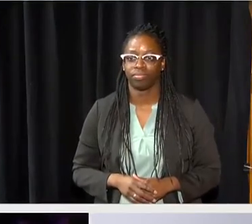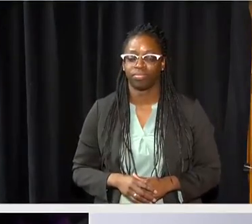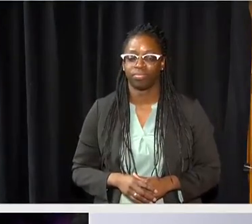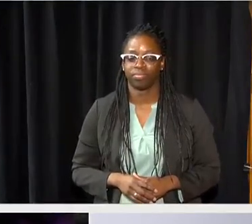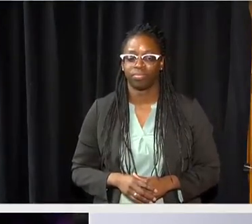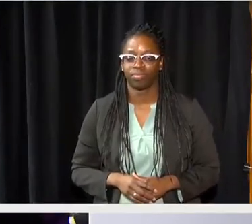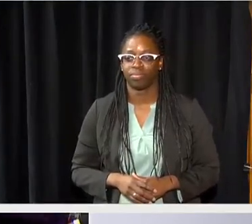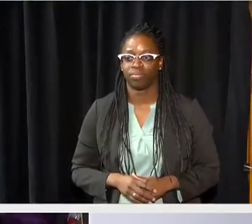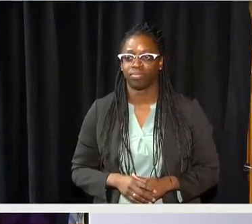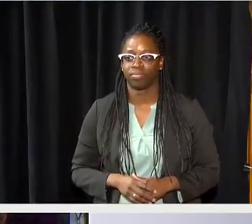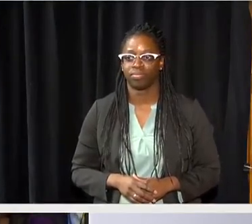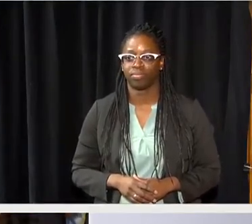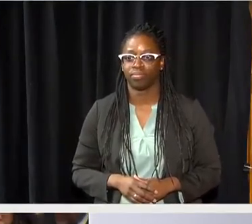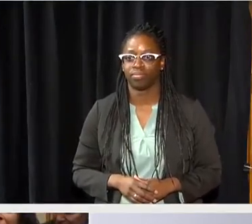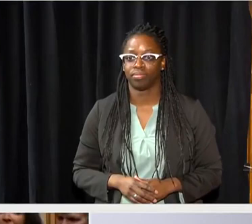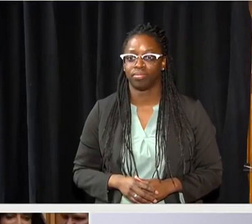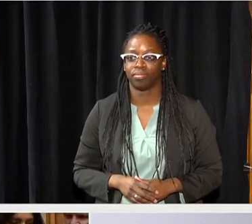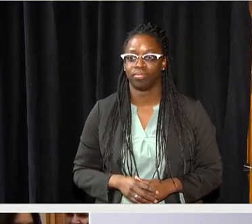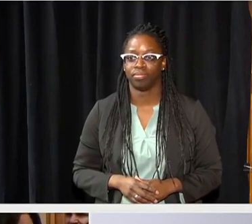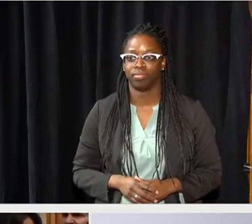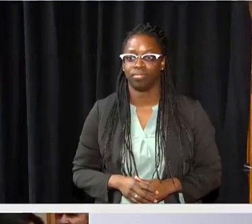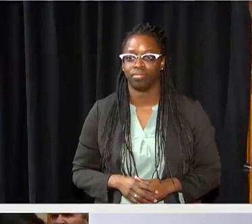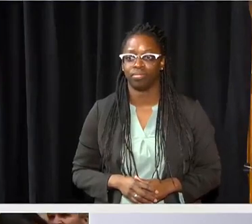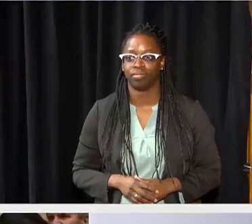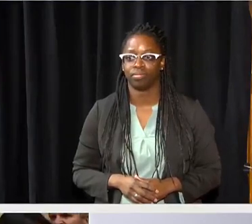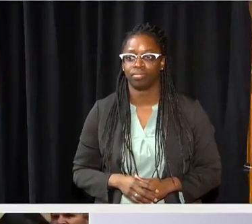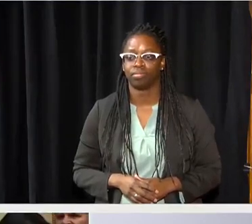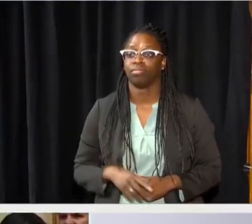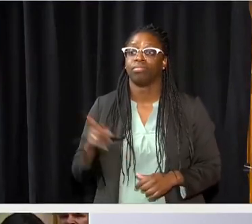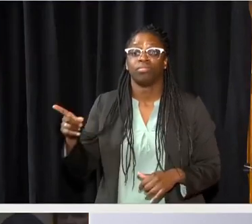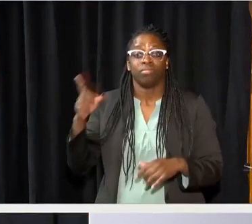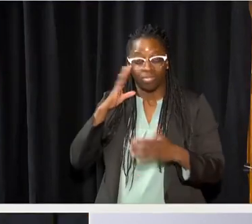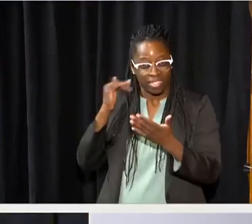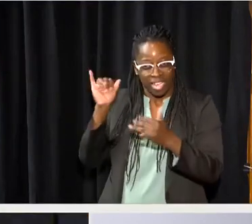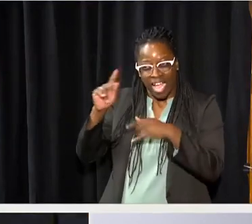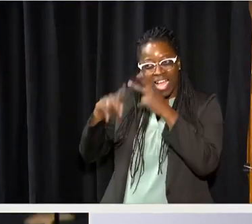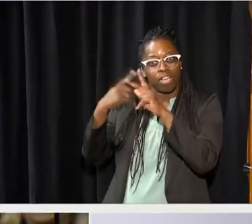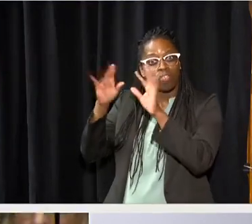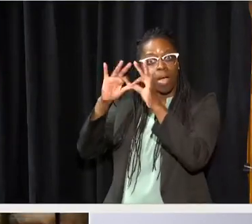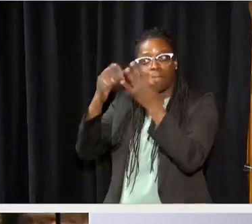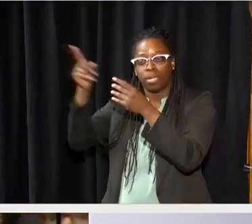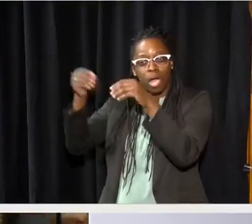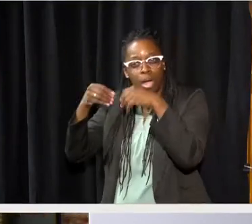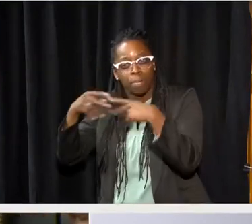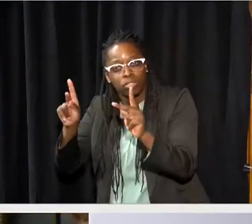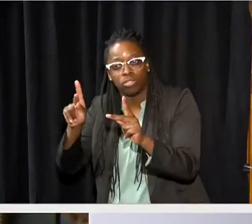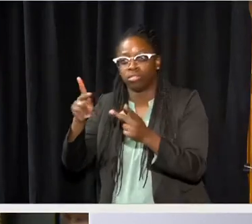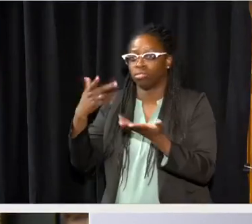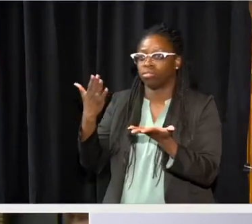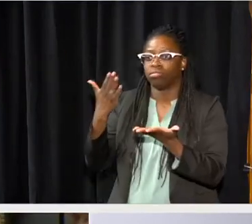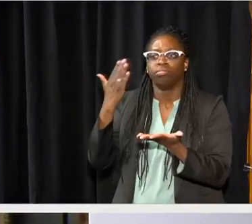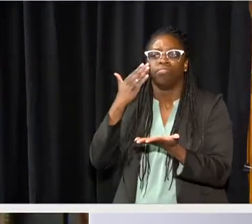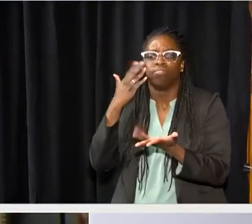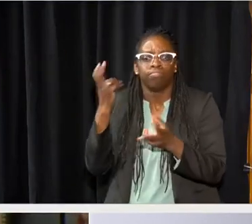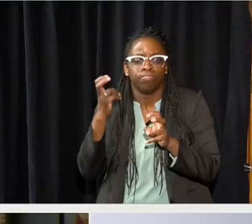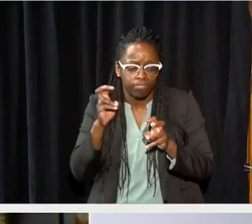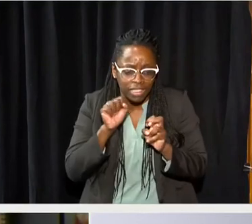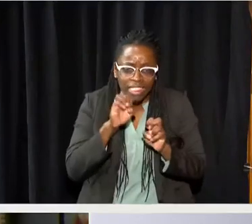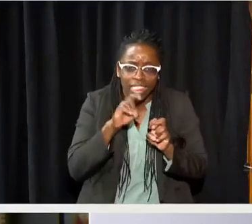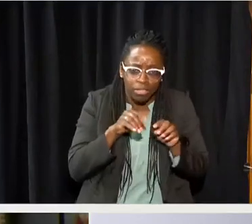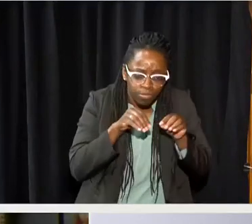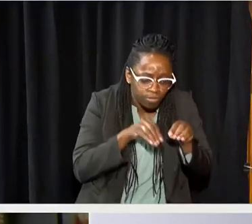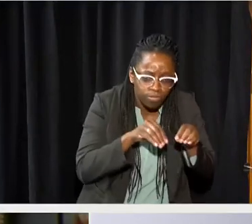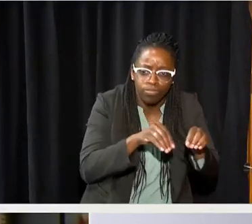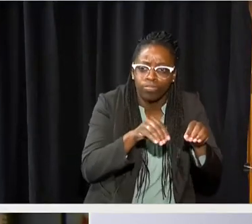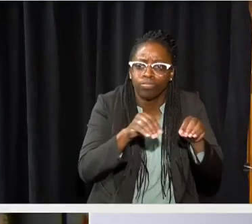The Affordable Homes Act will create thousands of opportunities just like theirs. It would inject hundreds of millions